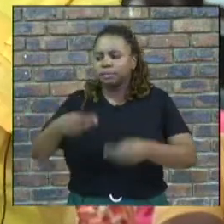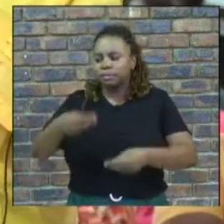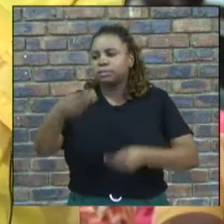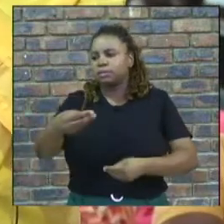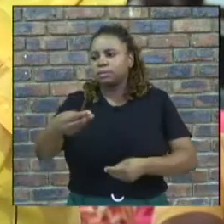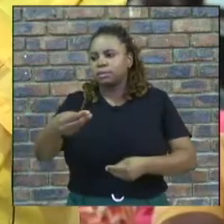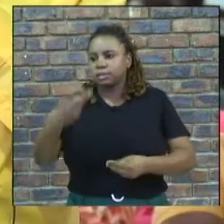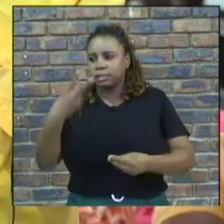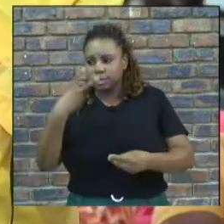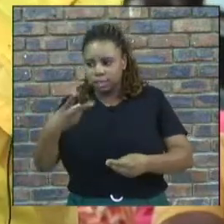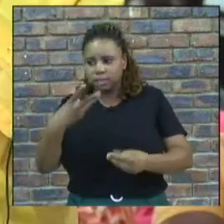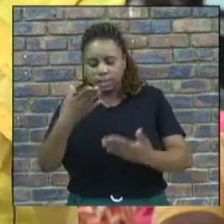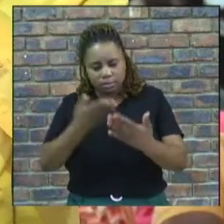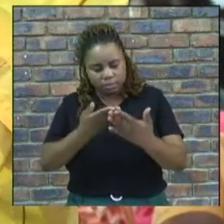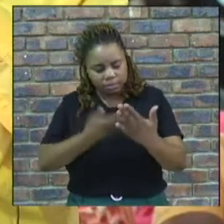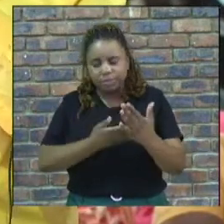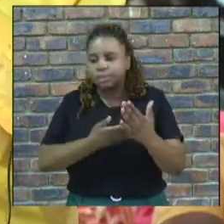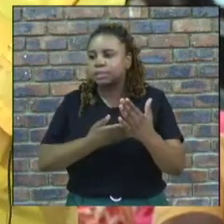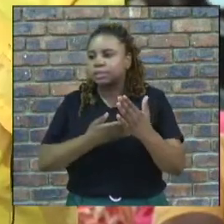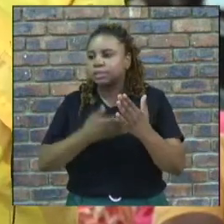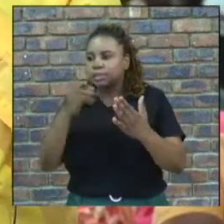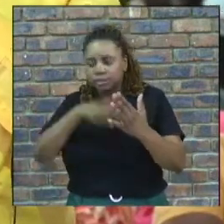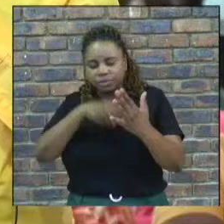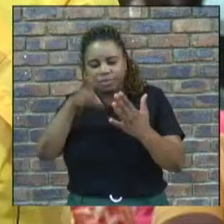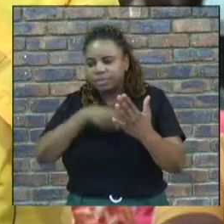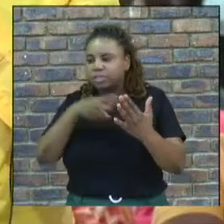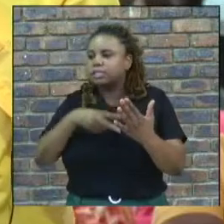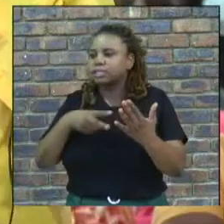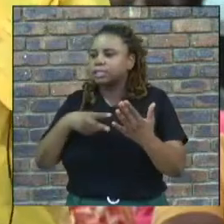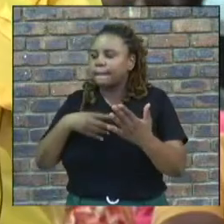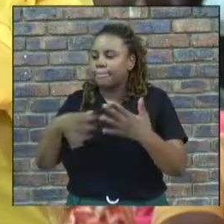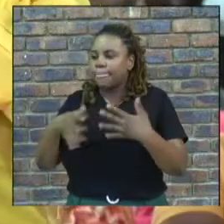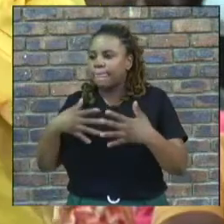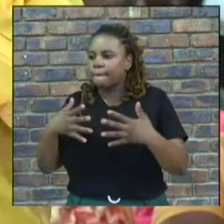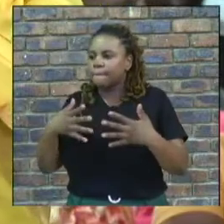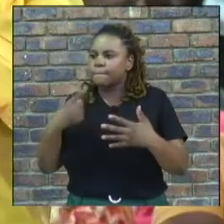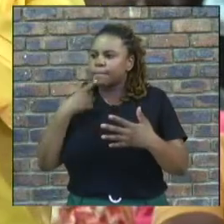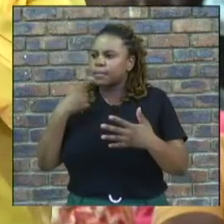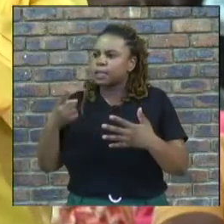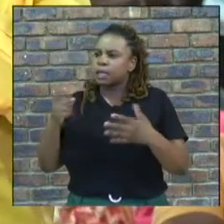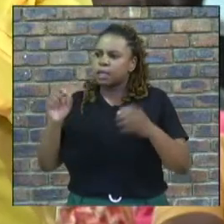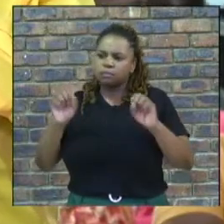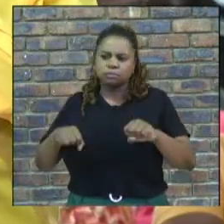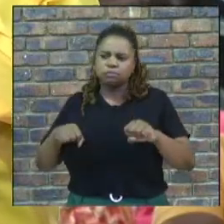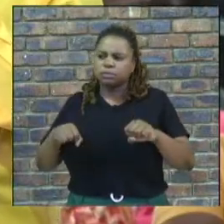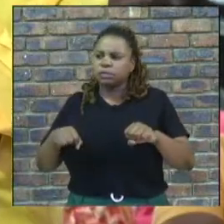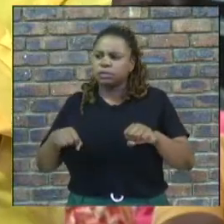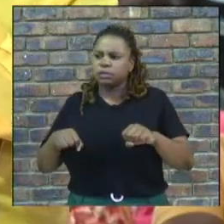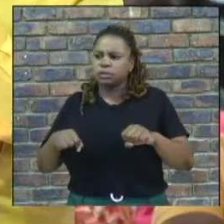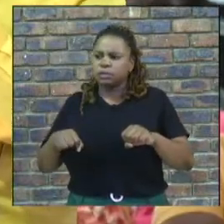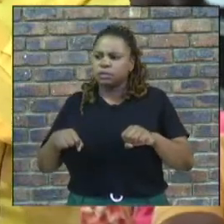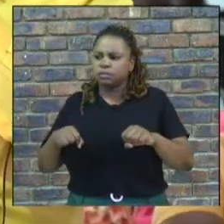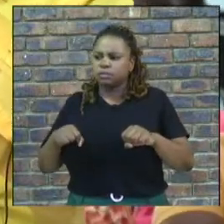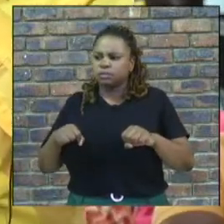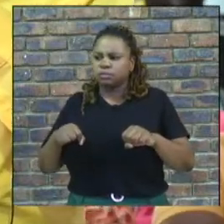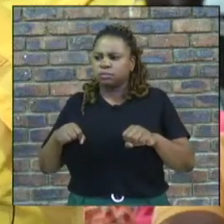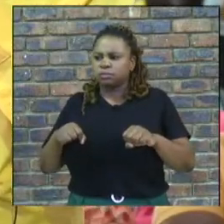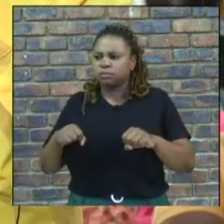Angaze ngayibhekisisa ngayizwa. Sengiyasho ukuthi yebo ngiyayivuma. Cha kokungimina nje ngufisa